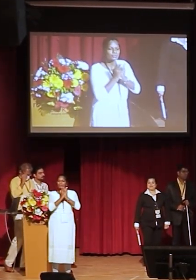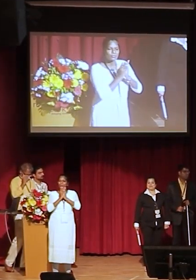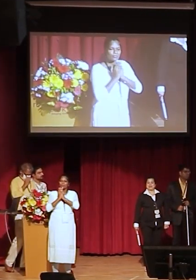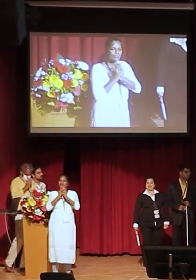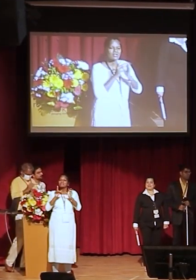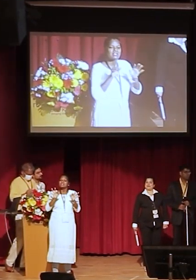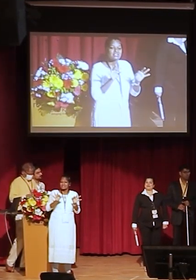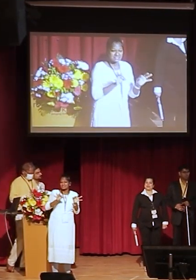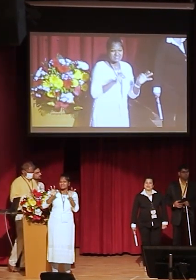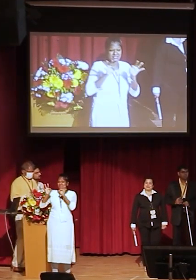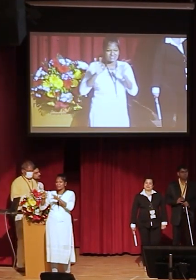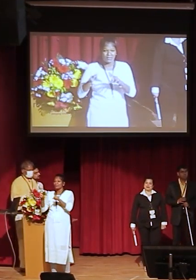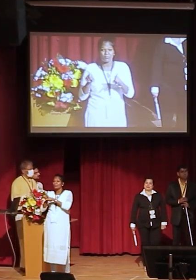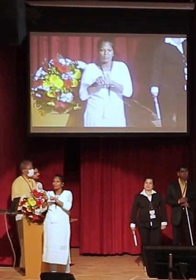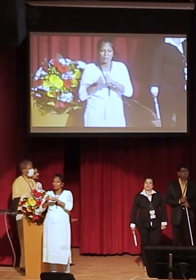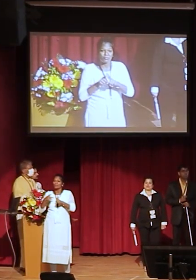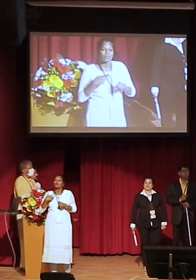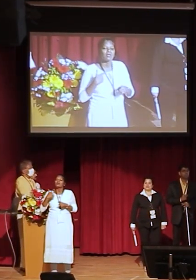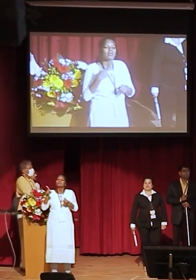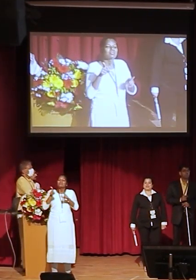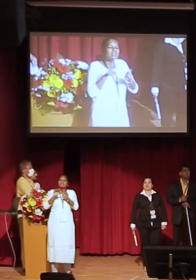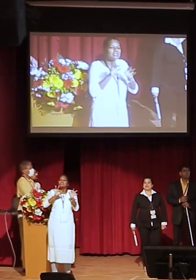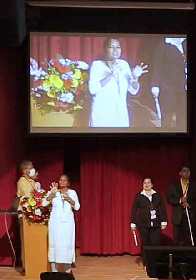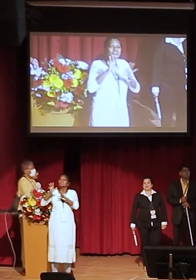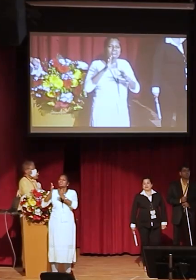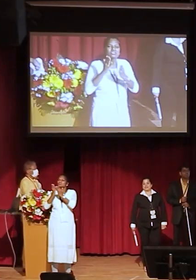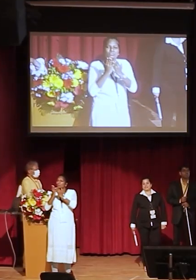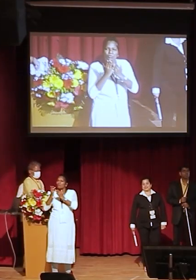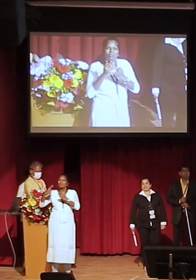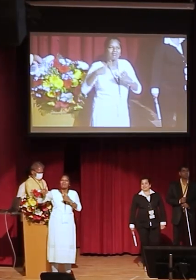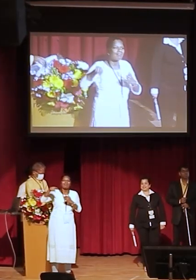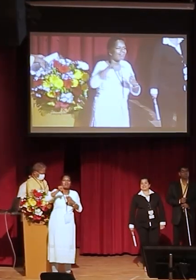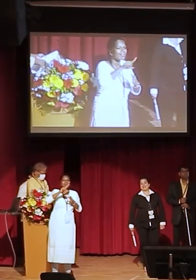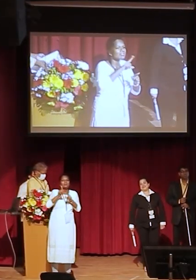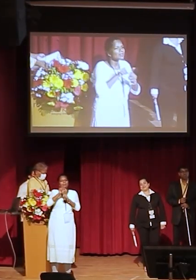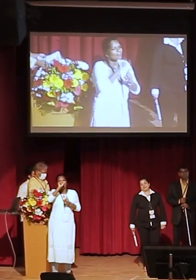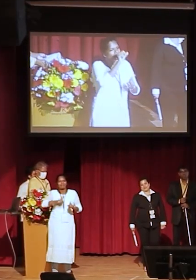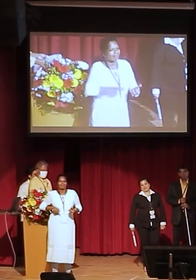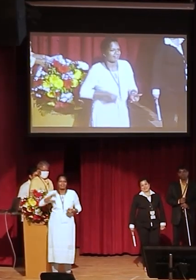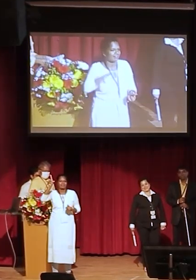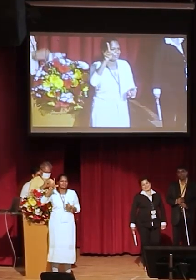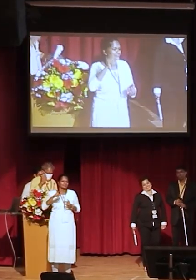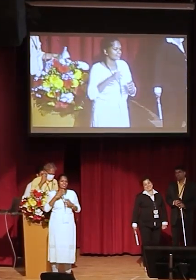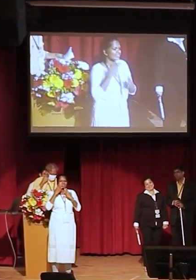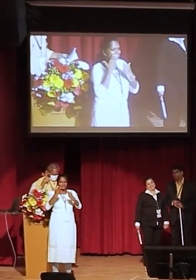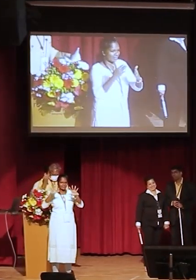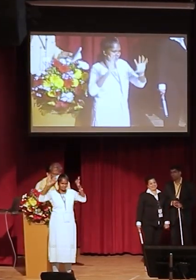the same way as we've done quite some schools across the country. Thank you.